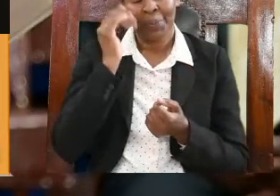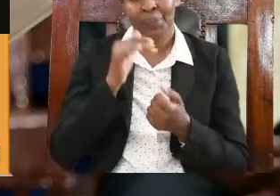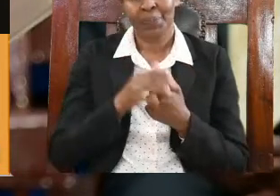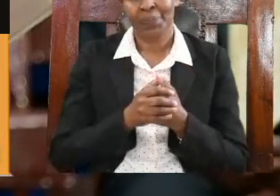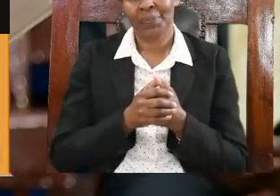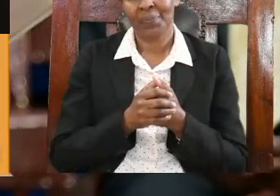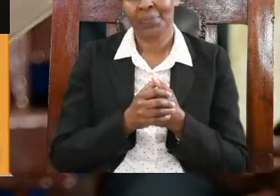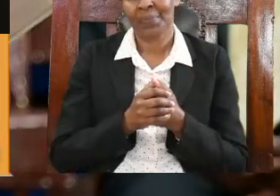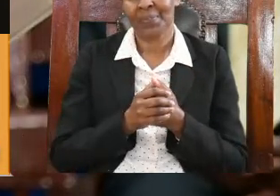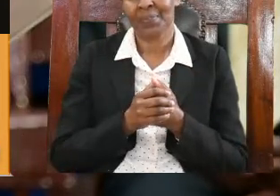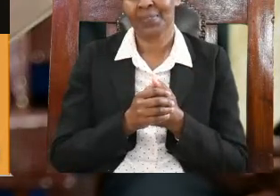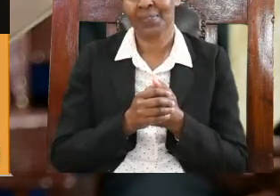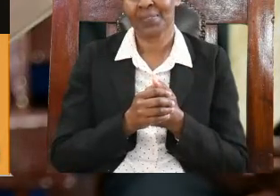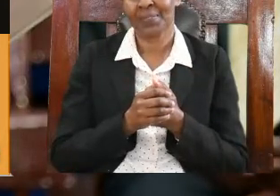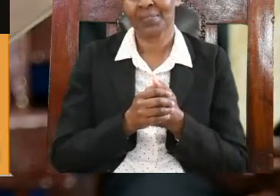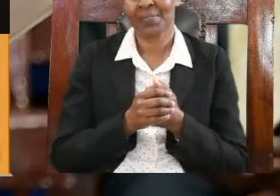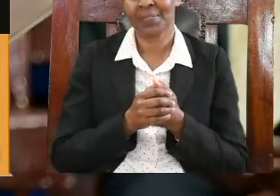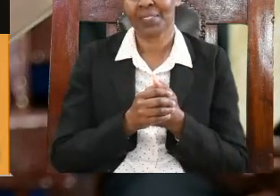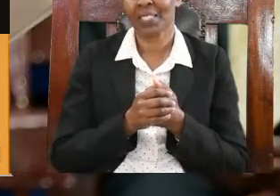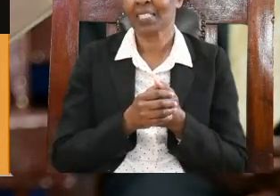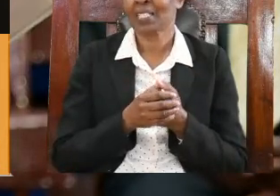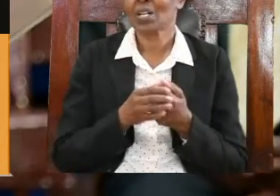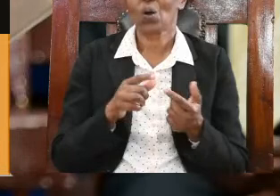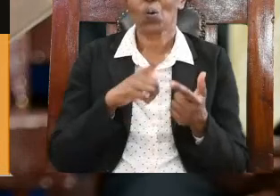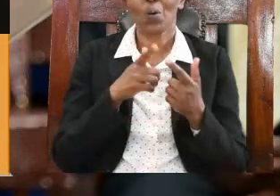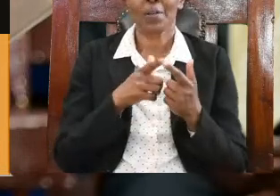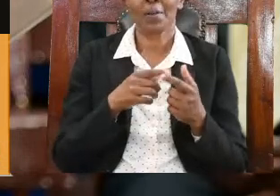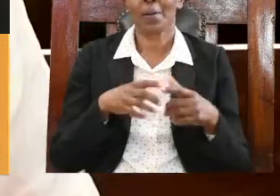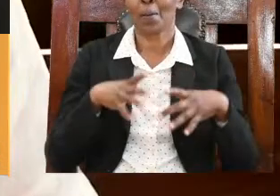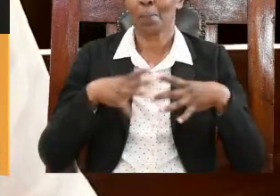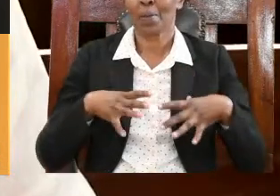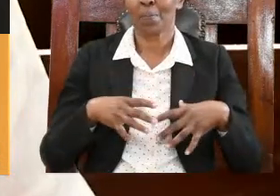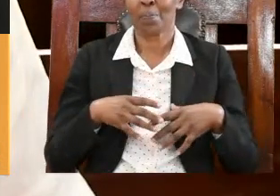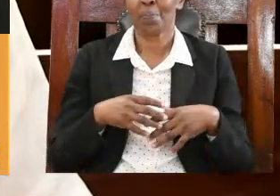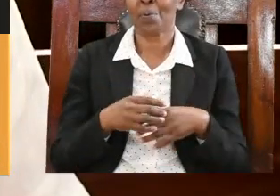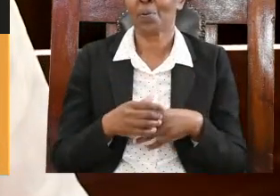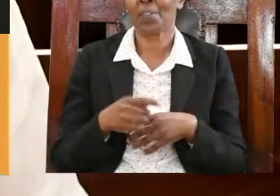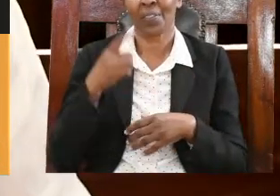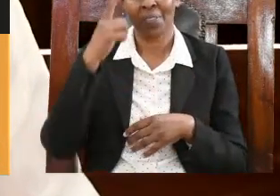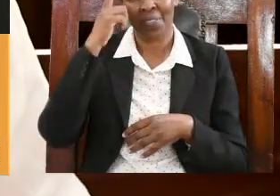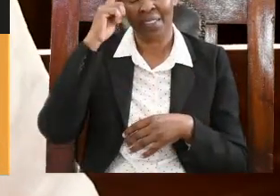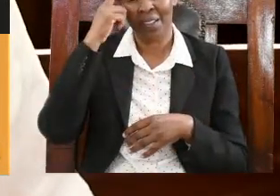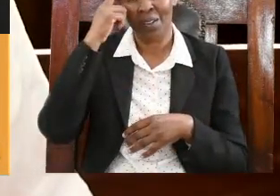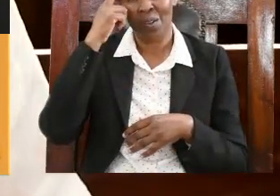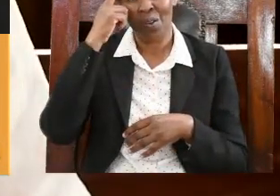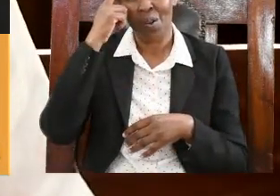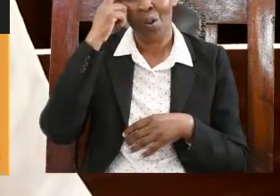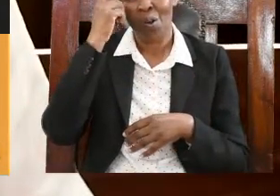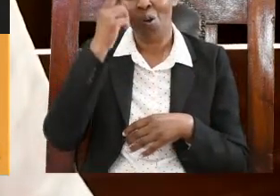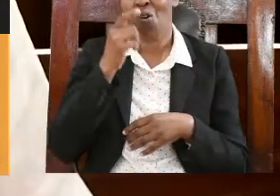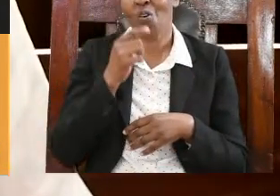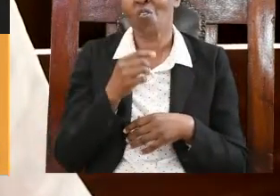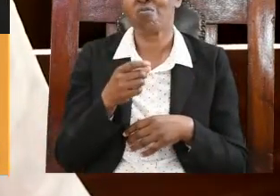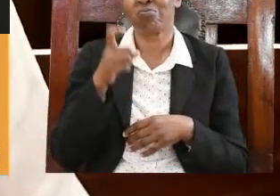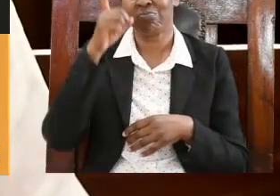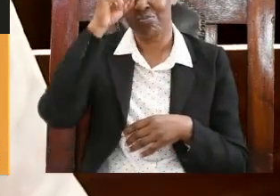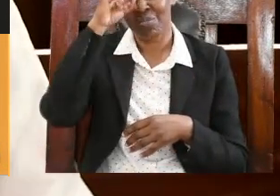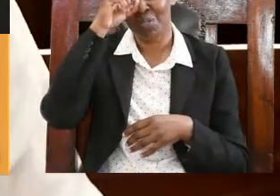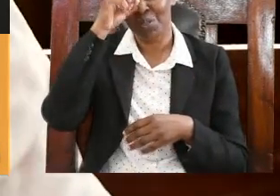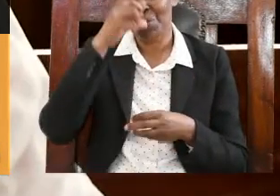let me put it well. Insults, when people think of clever ways of making your